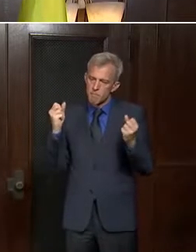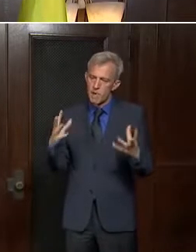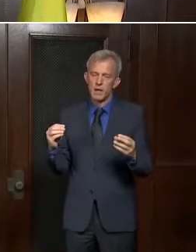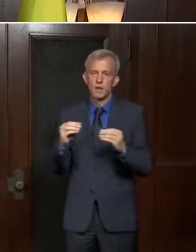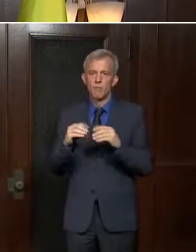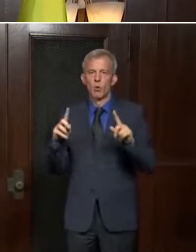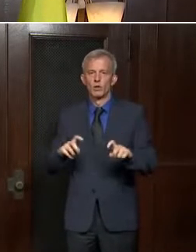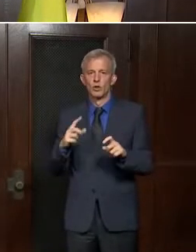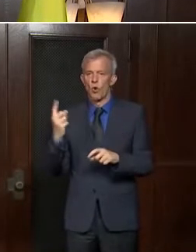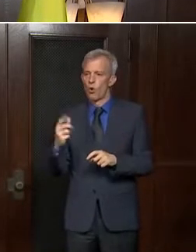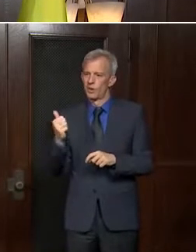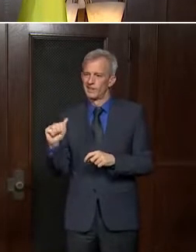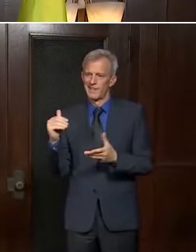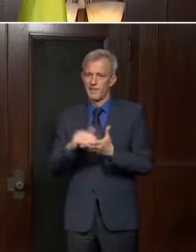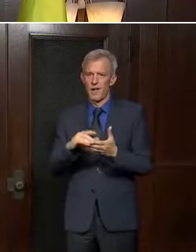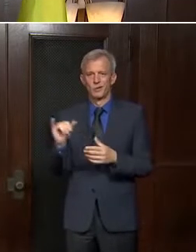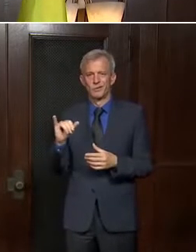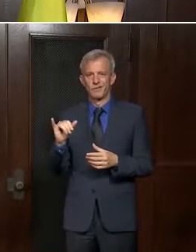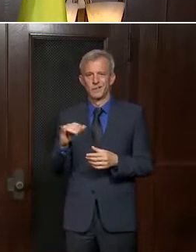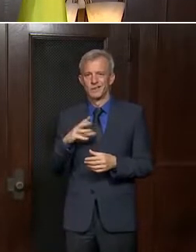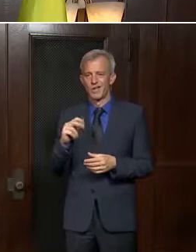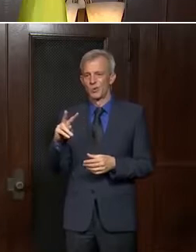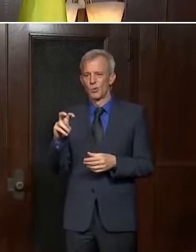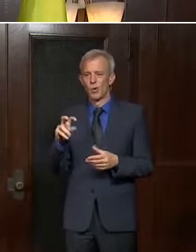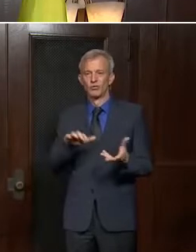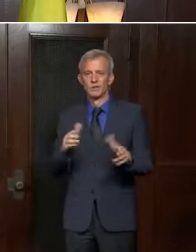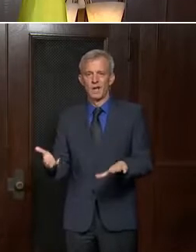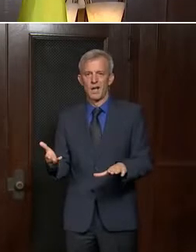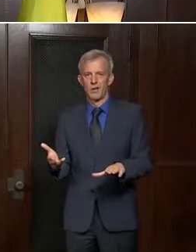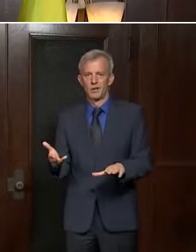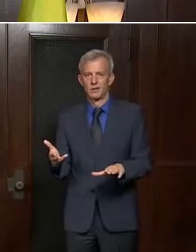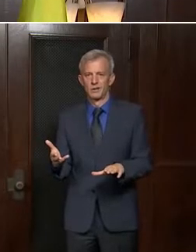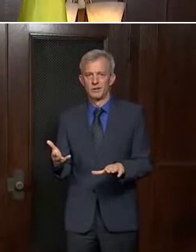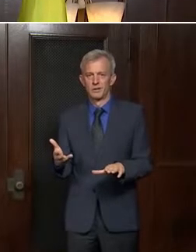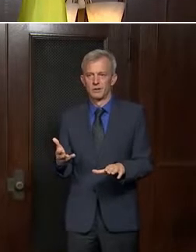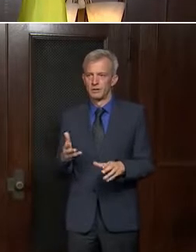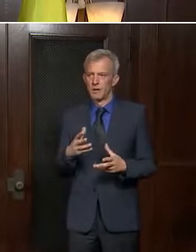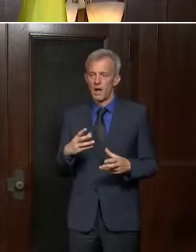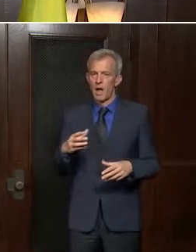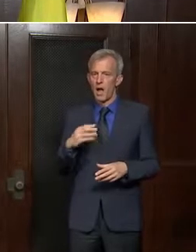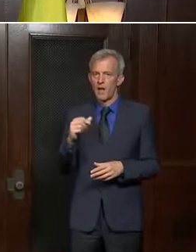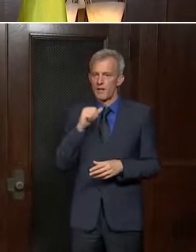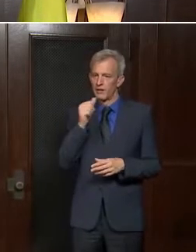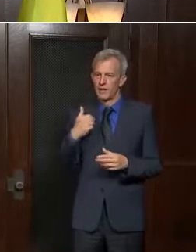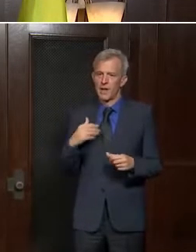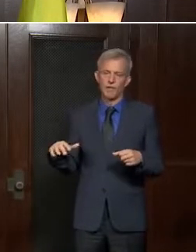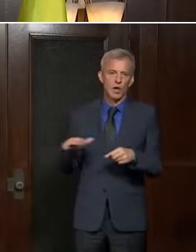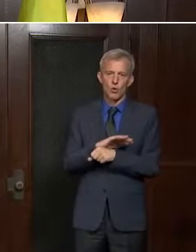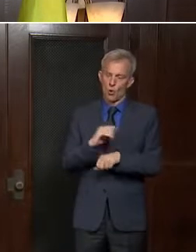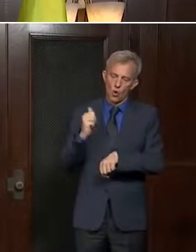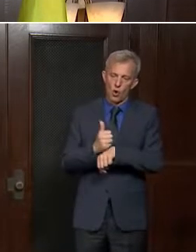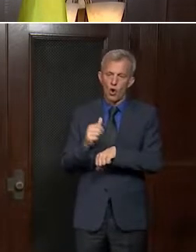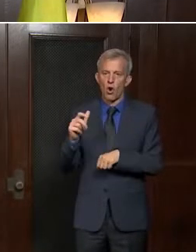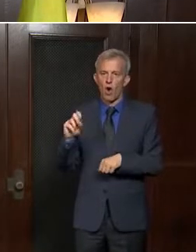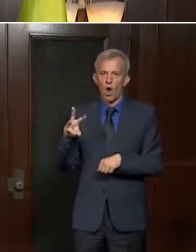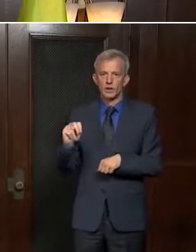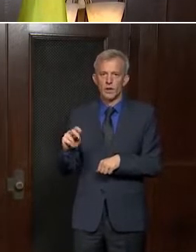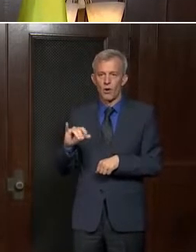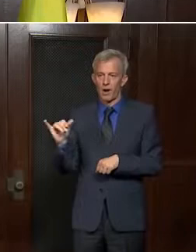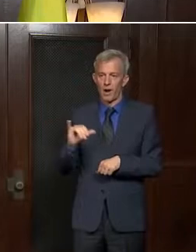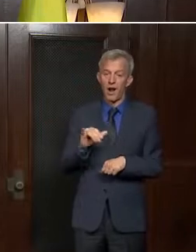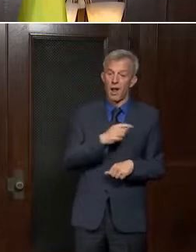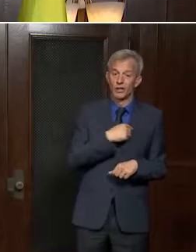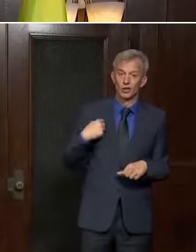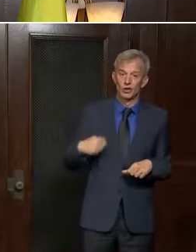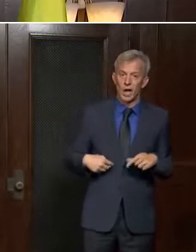only 10,000 infections and 200 deaths. And without implementing the kind of total lockdown that we saw in Wuhan, South